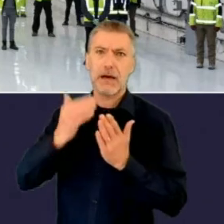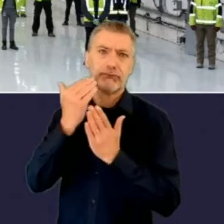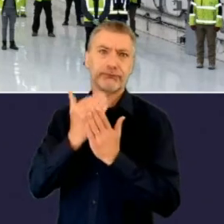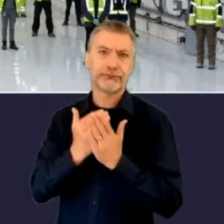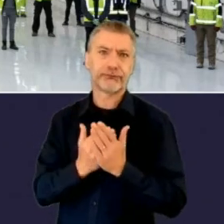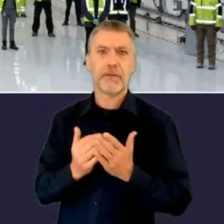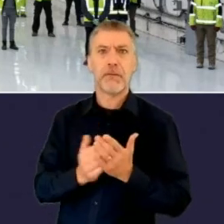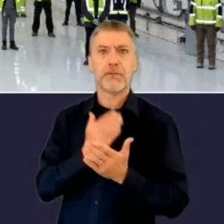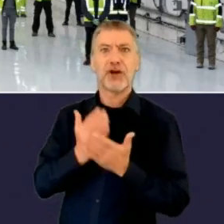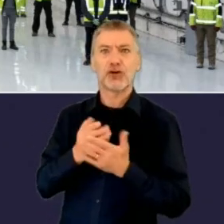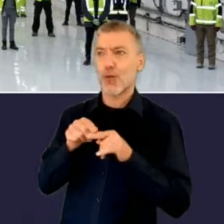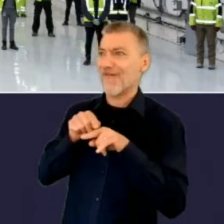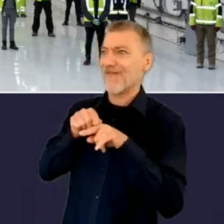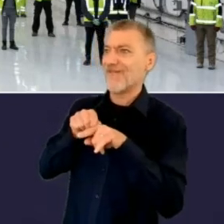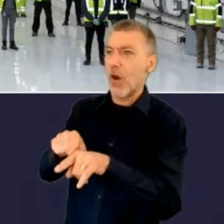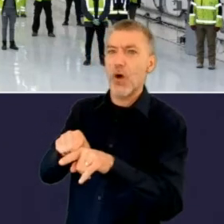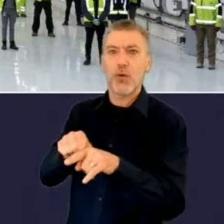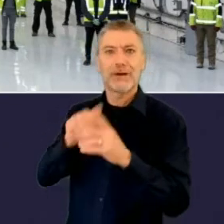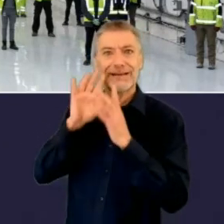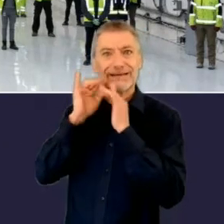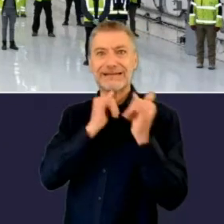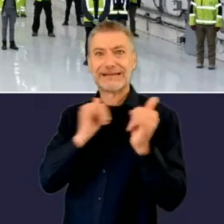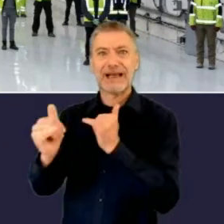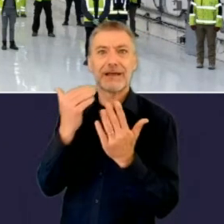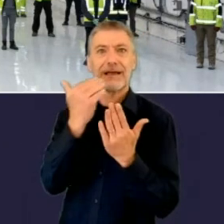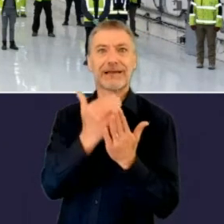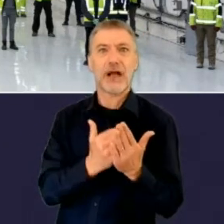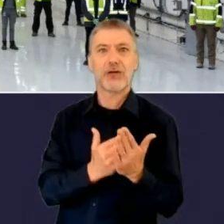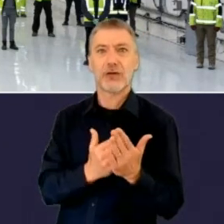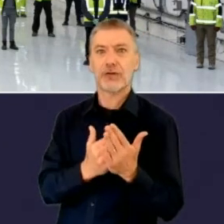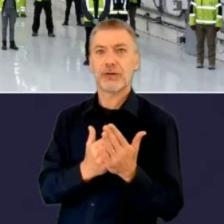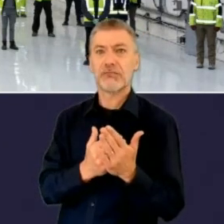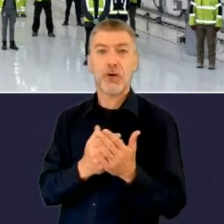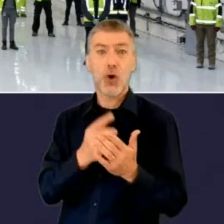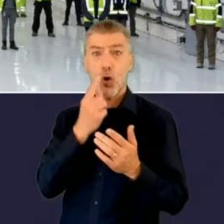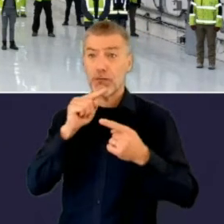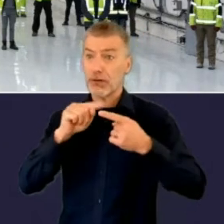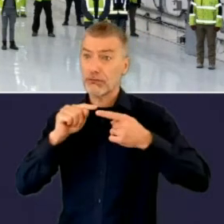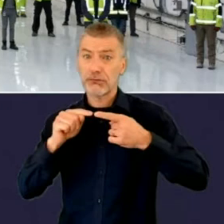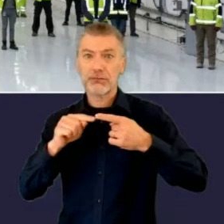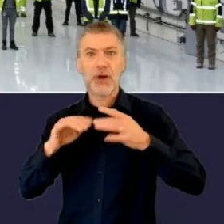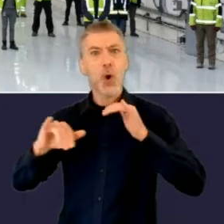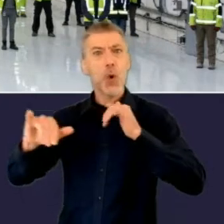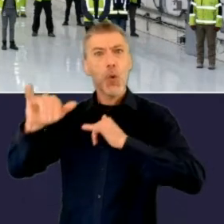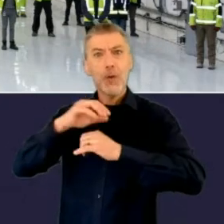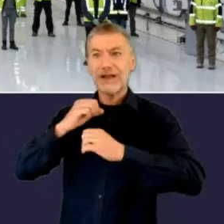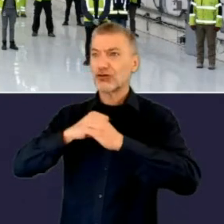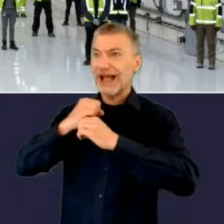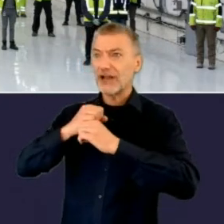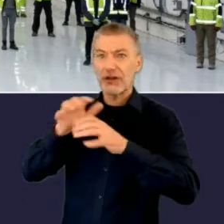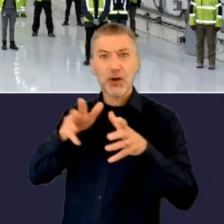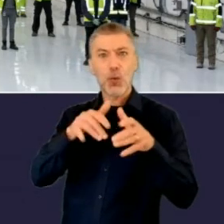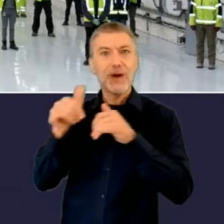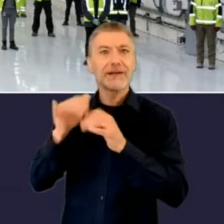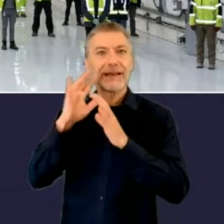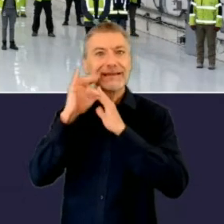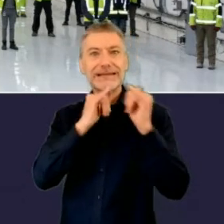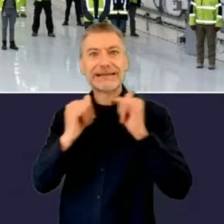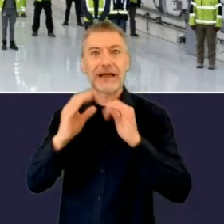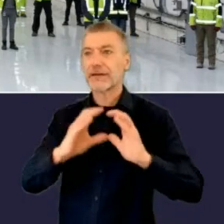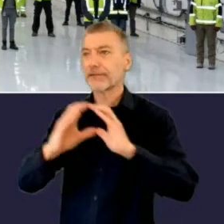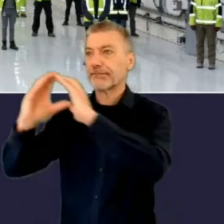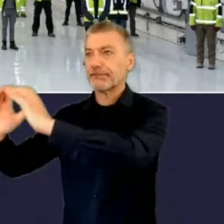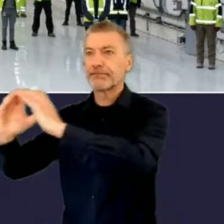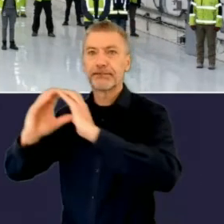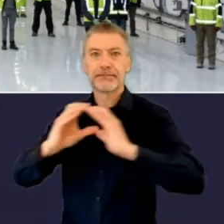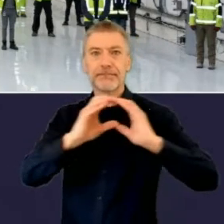all of our testing schedules. So these tasks range from organising which engine needs to go to what test bed, to writing the test schedules itself,